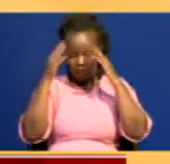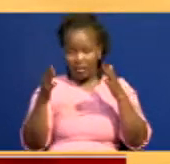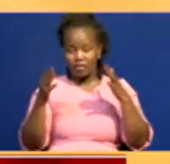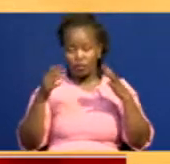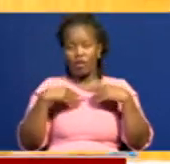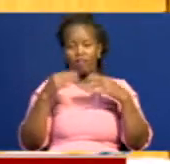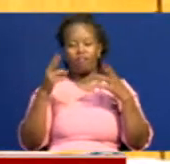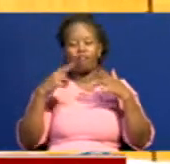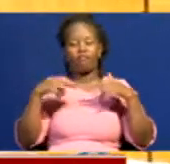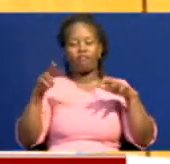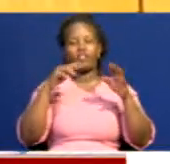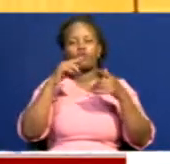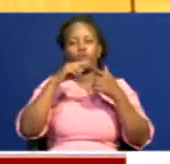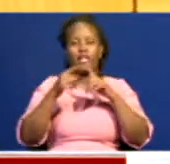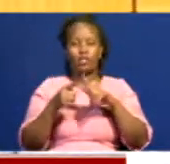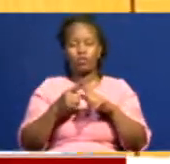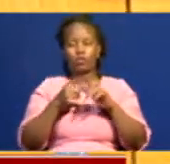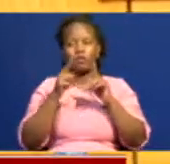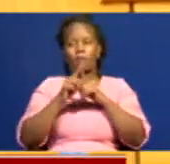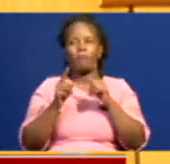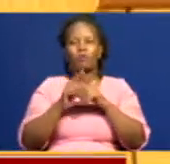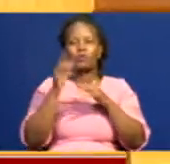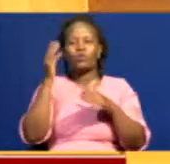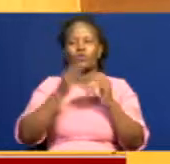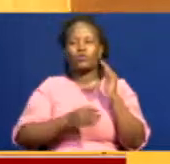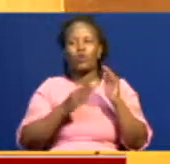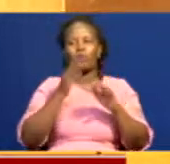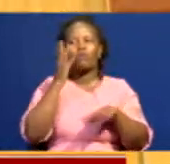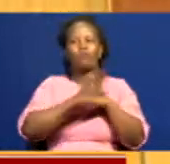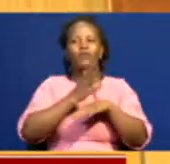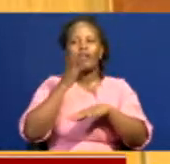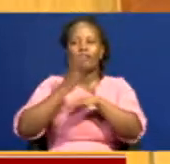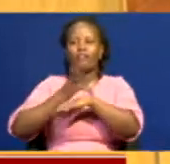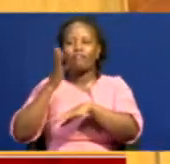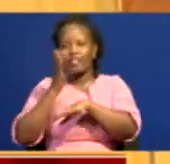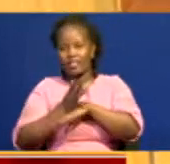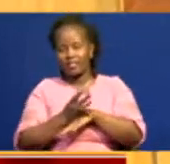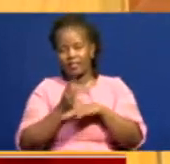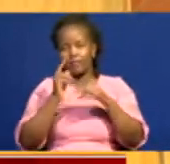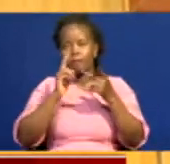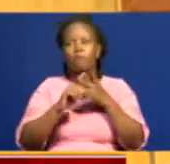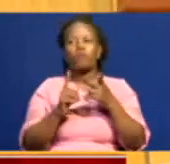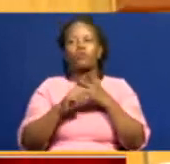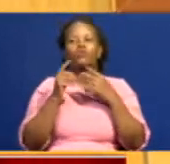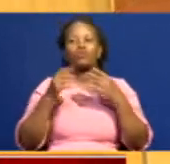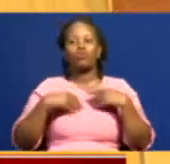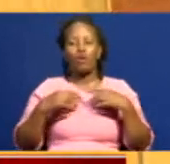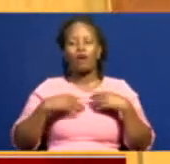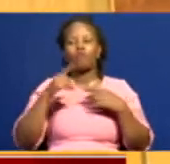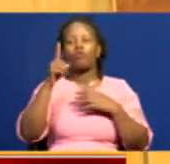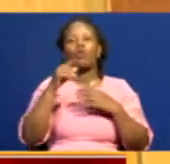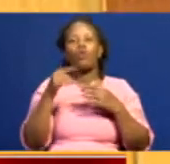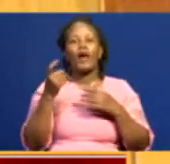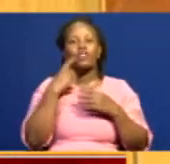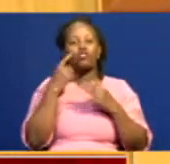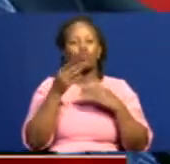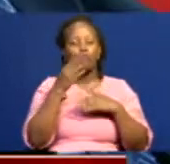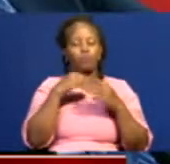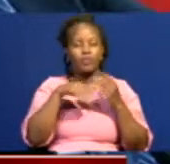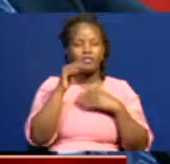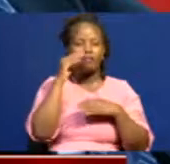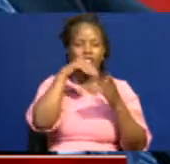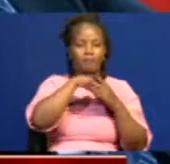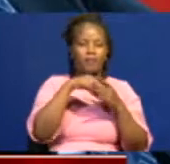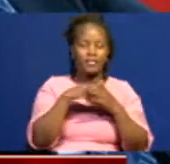and agro-processing, combat counterfeiting, grow manufacturing, implement a one-stop investment center, roll out of